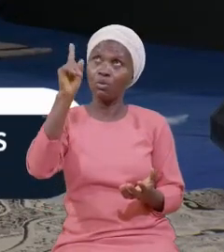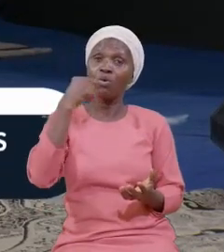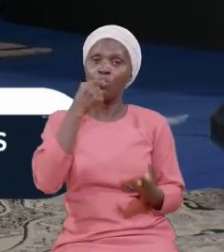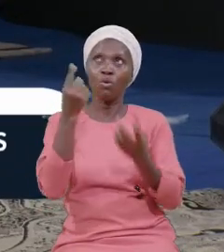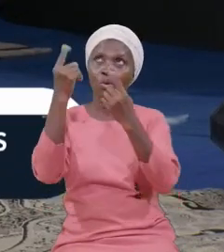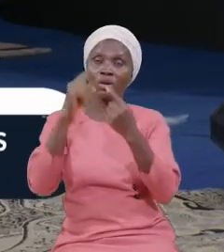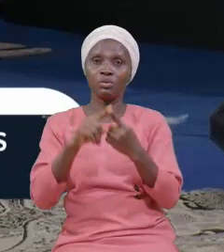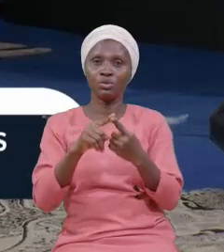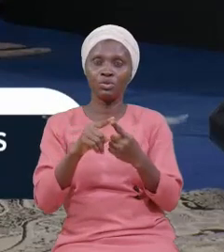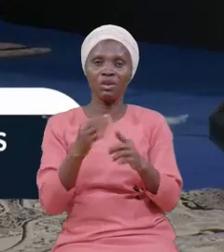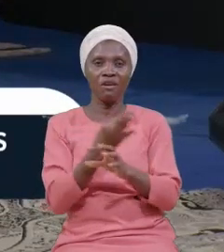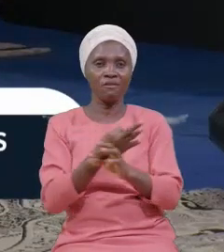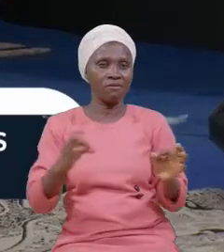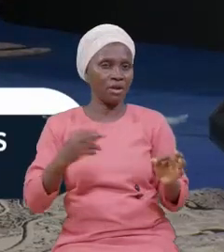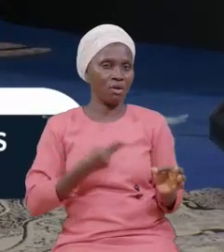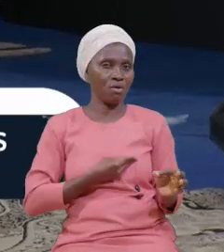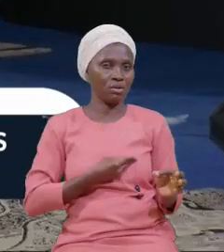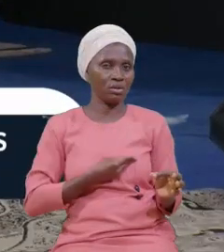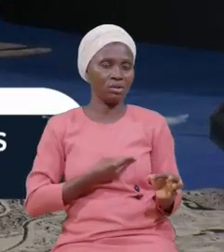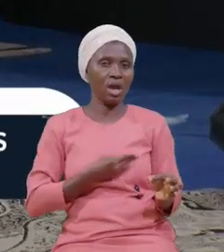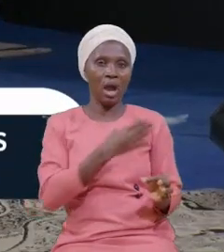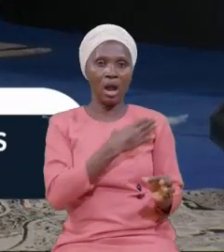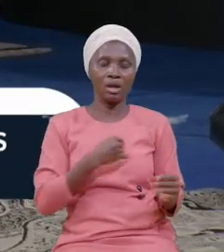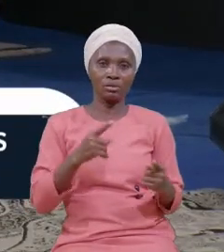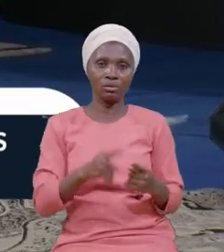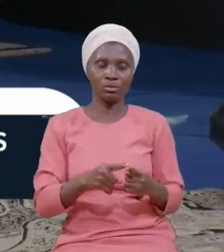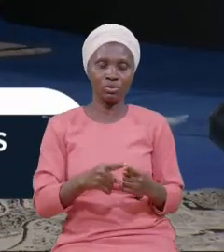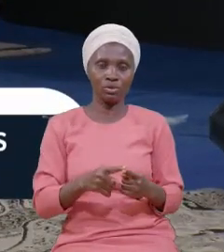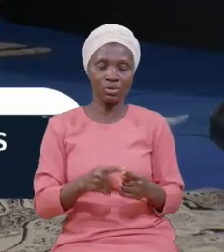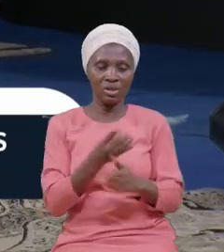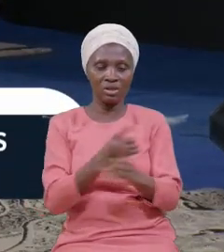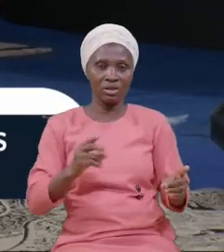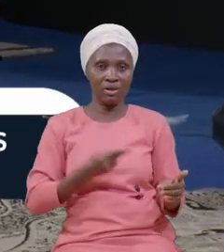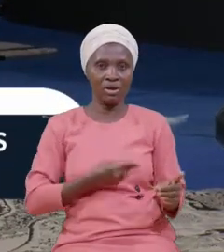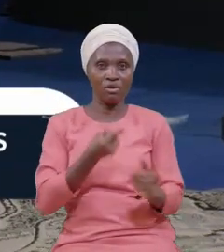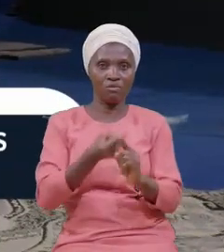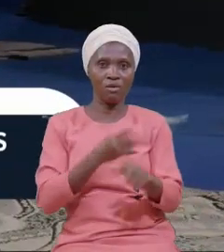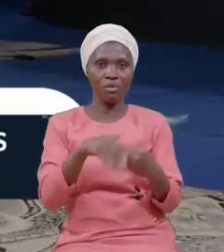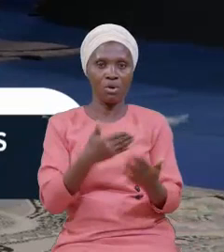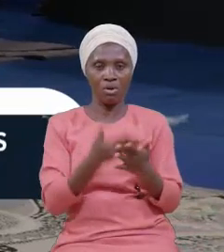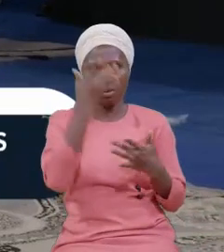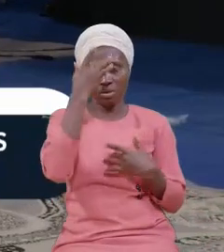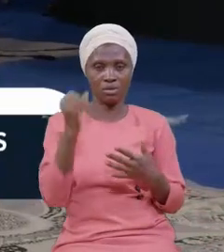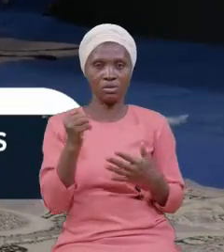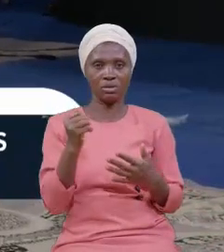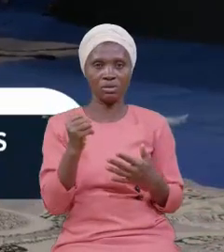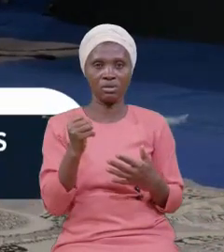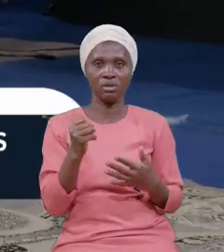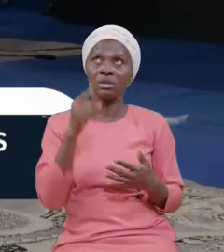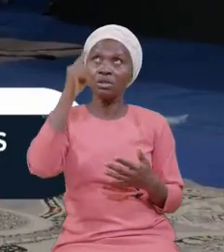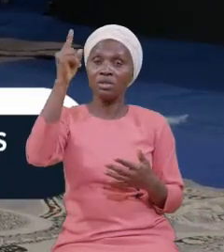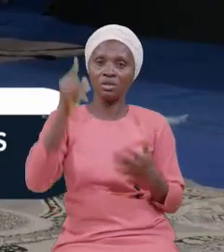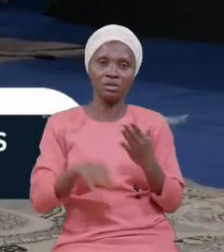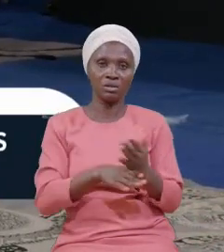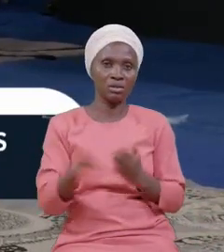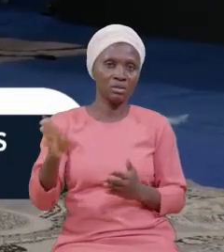to recover us from all sicknesses, and he cast out the spirits with